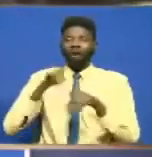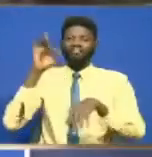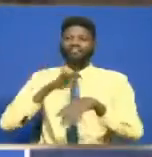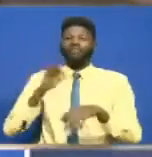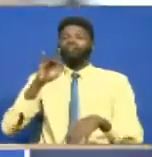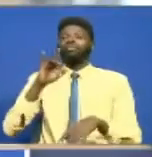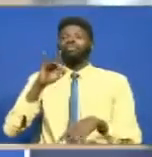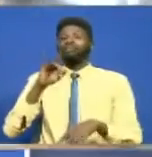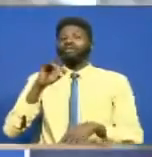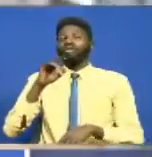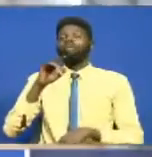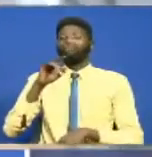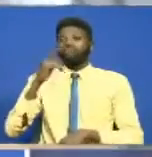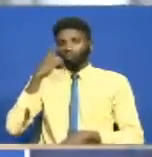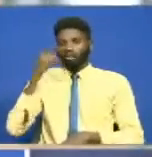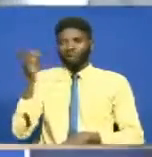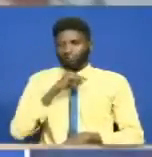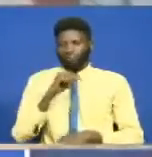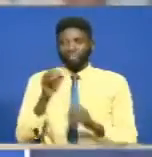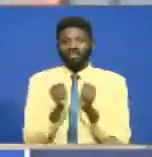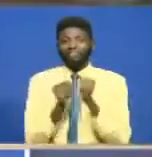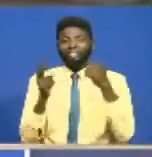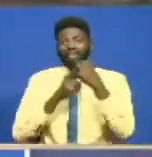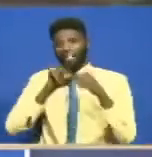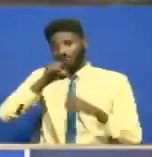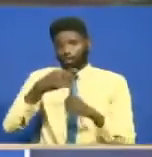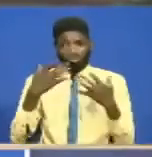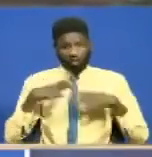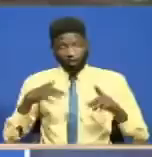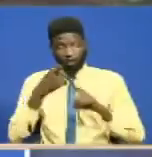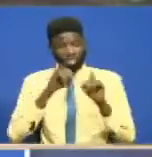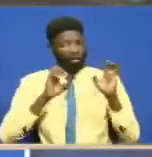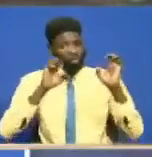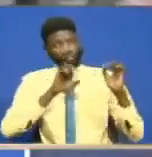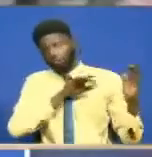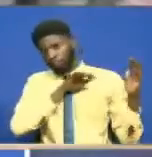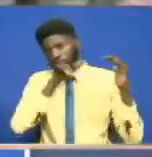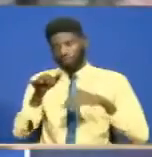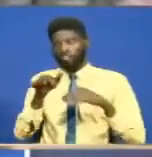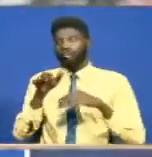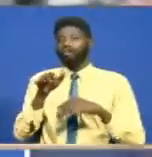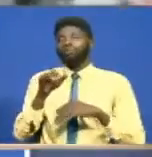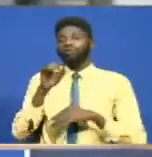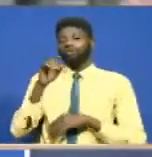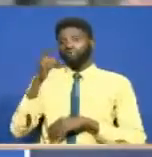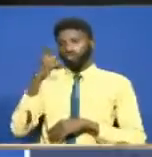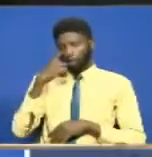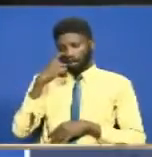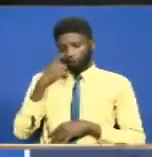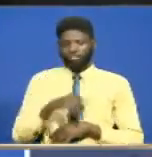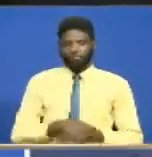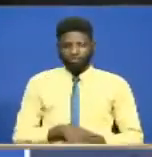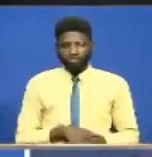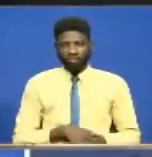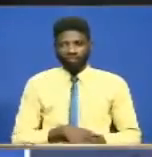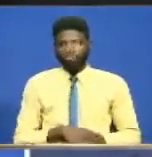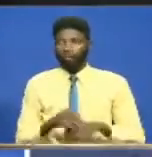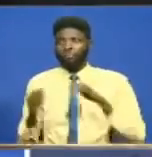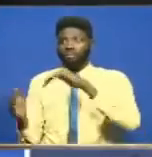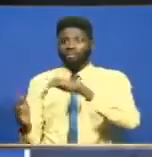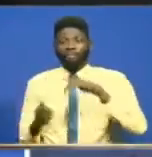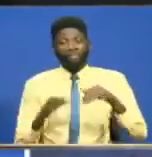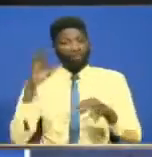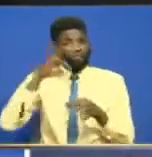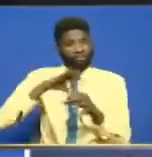least 17,000 civilians crossing the border from Ethiopia, according to the United Nations. Meanwhile, voters